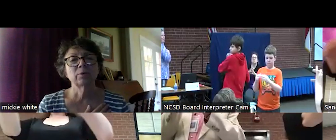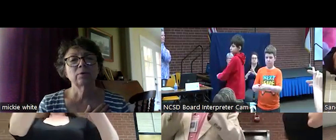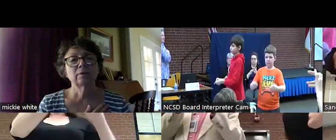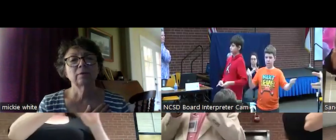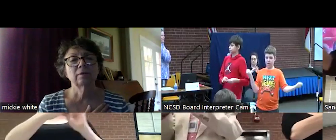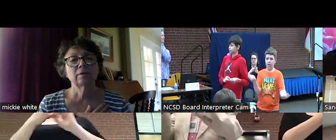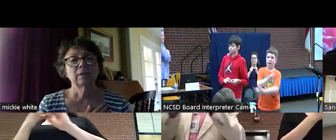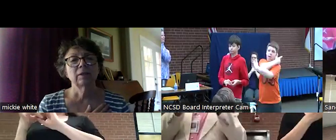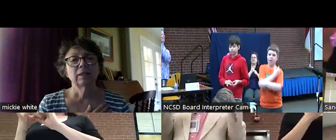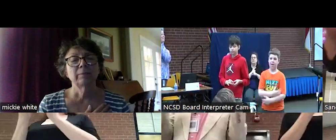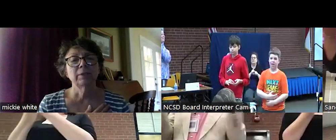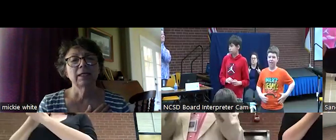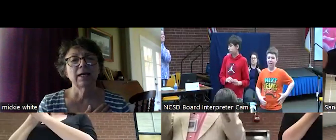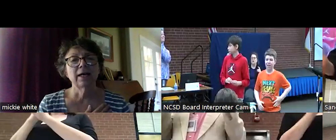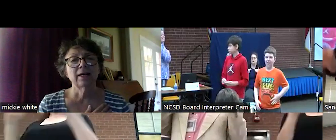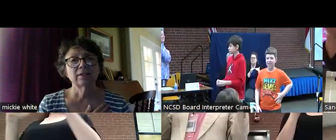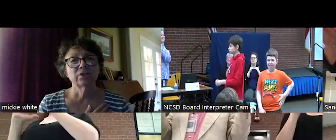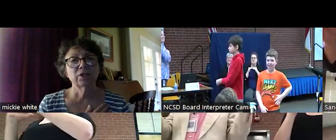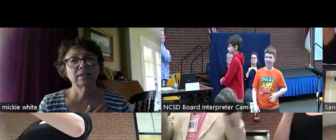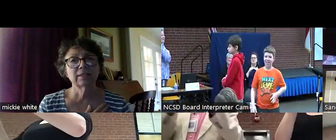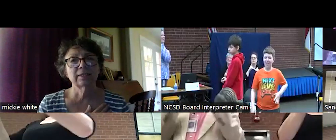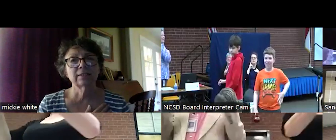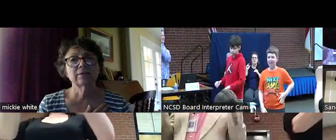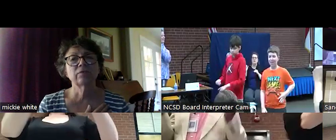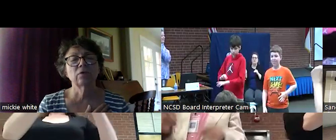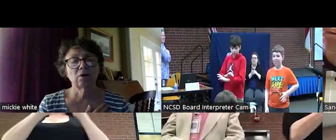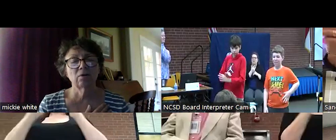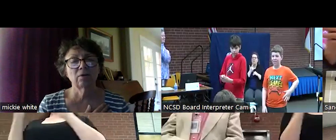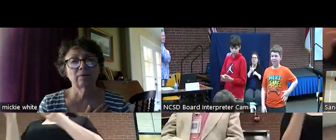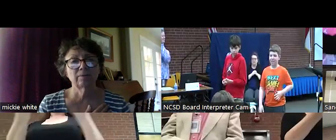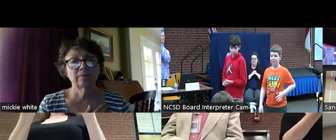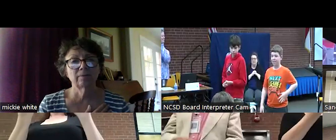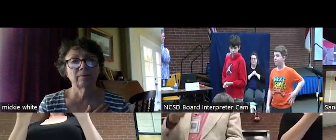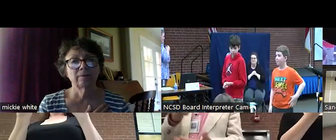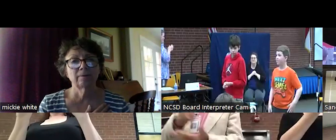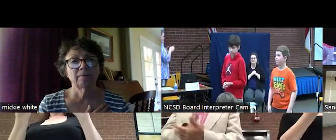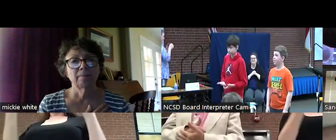indivisible, with liberty and justice for all.